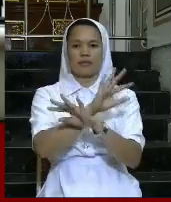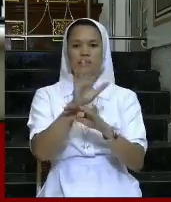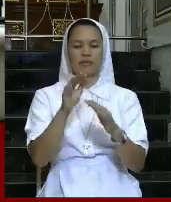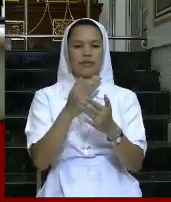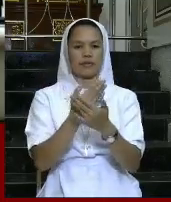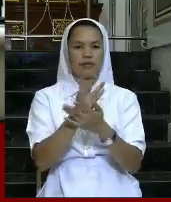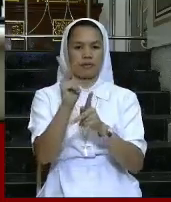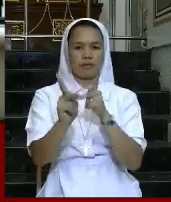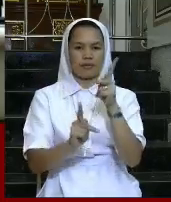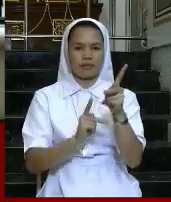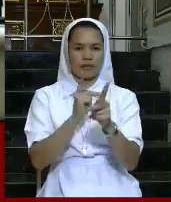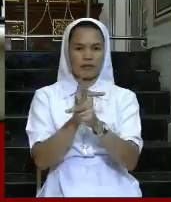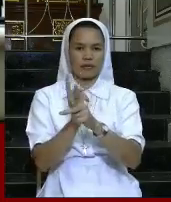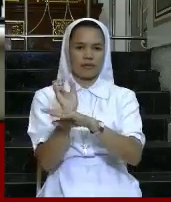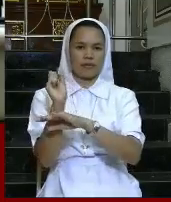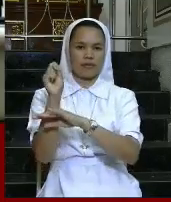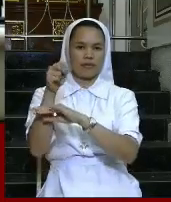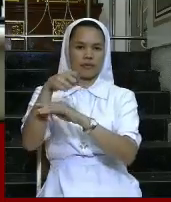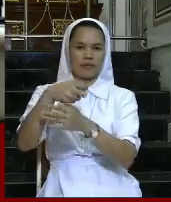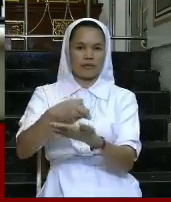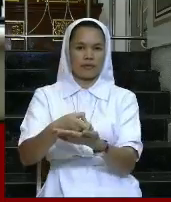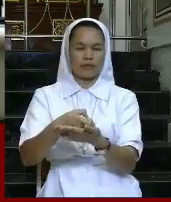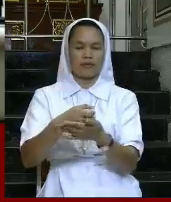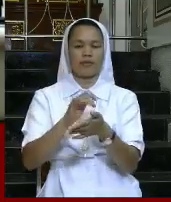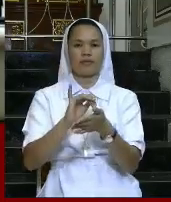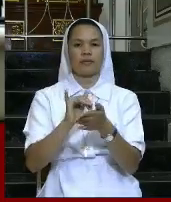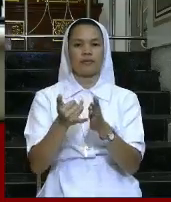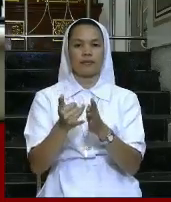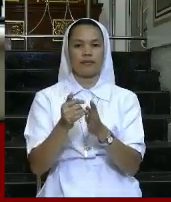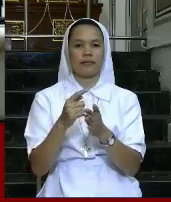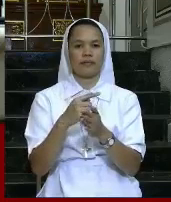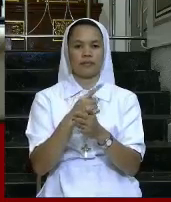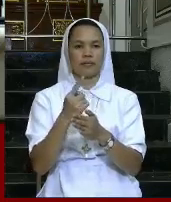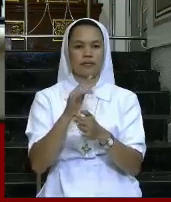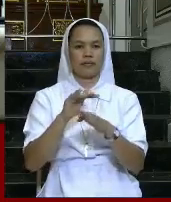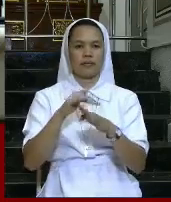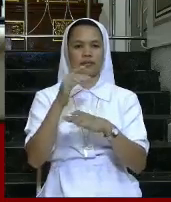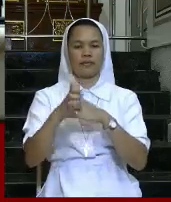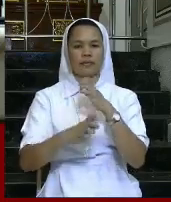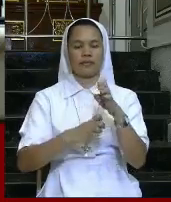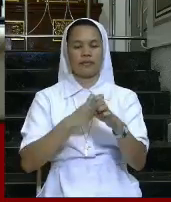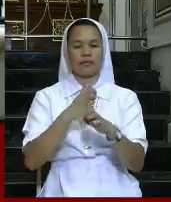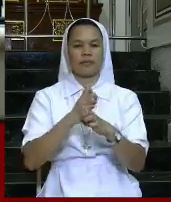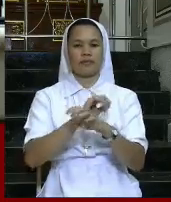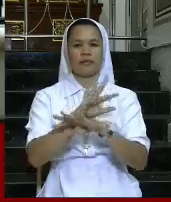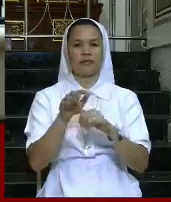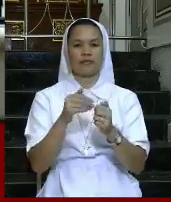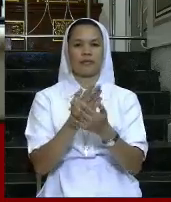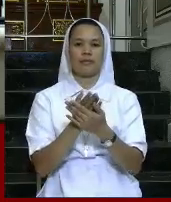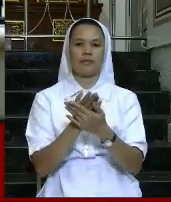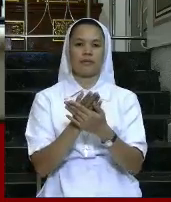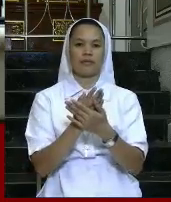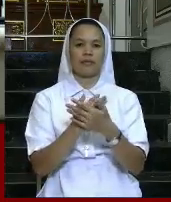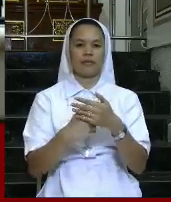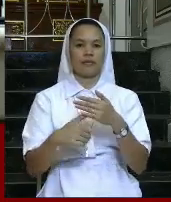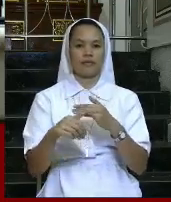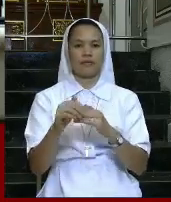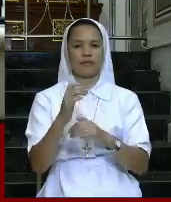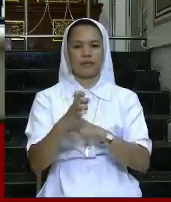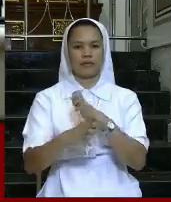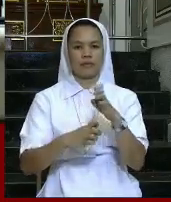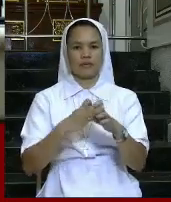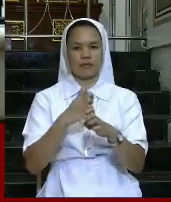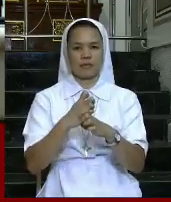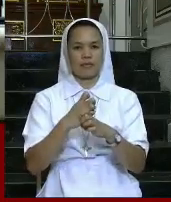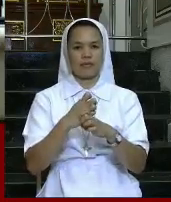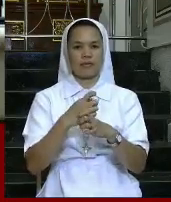knee should bend, of those in heaven and on earth and under the earth, and every